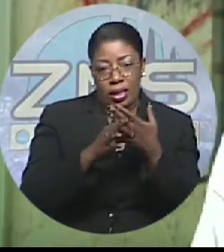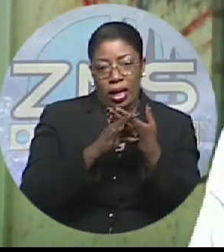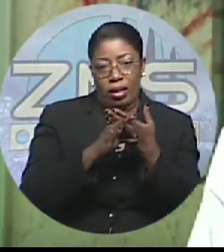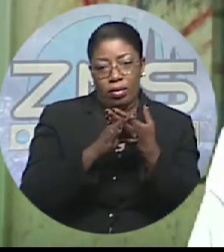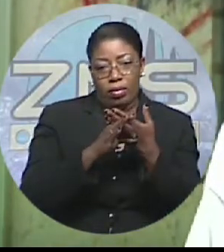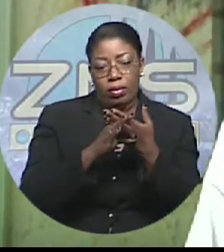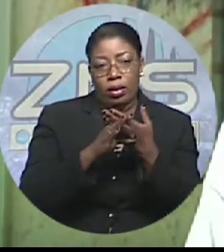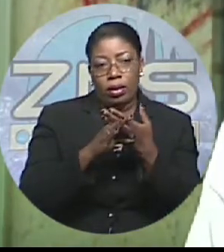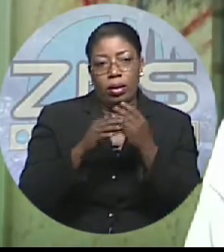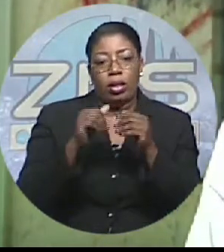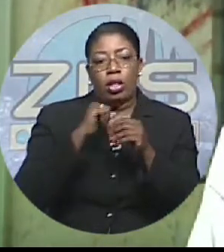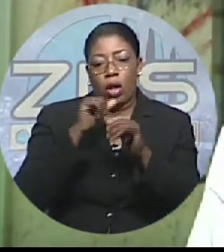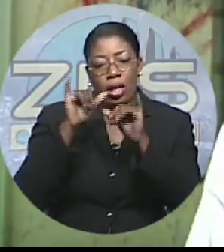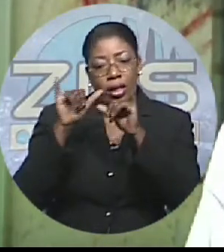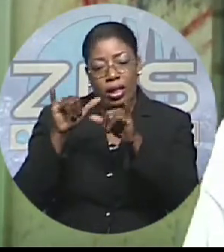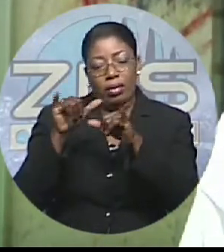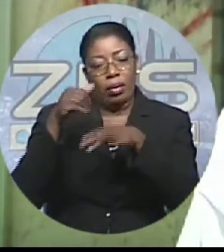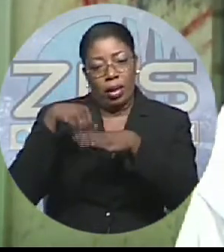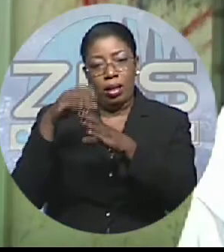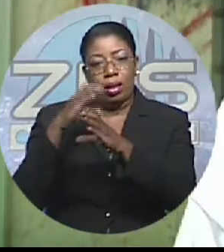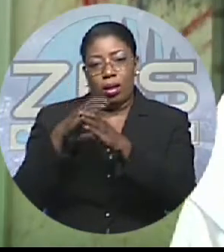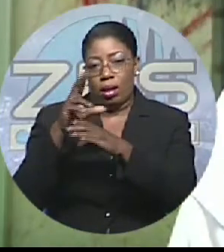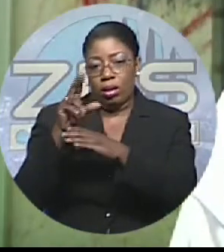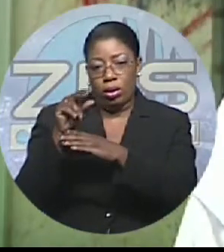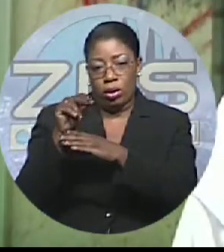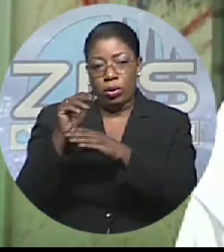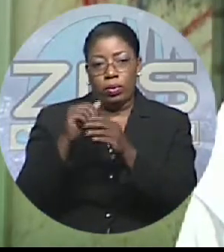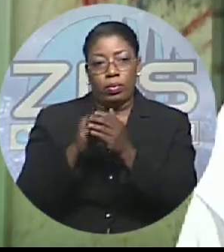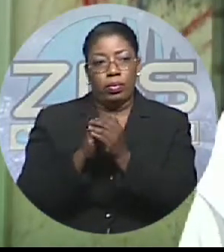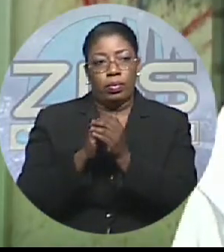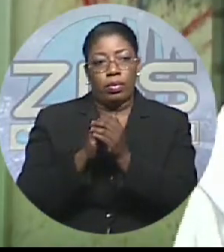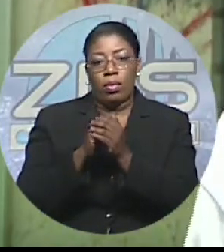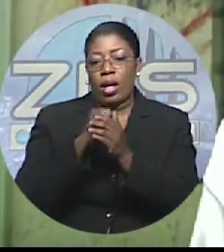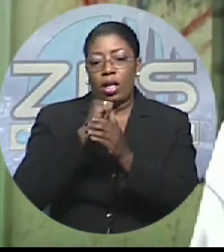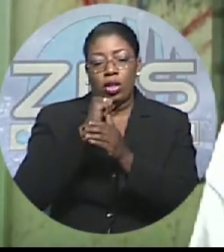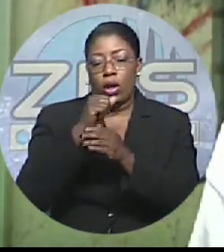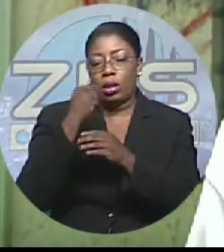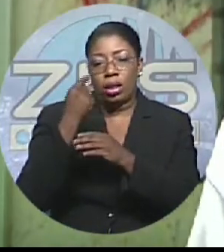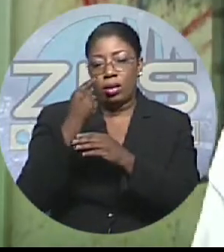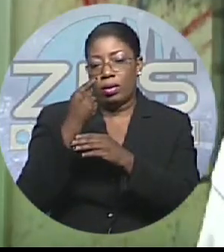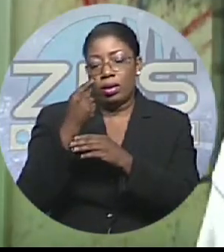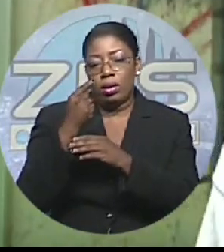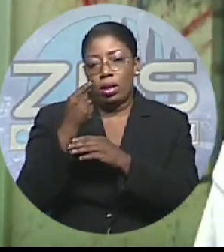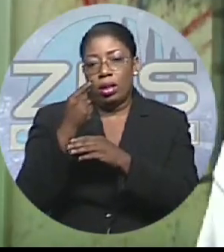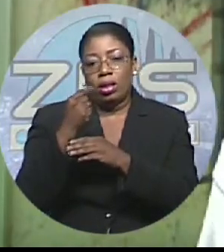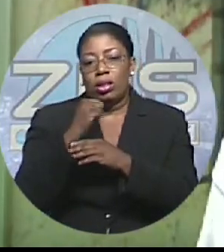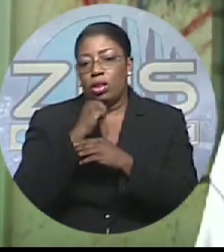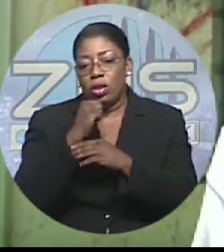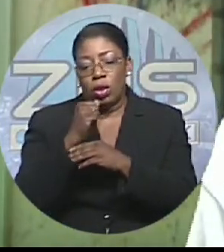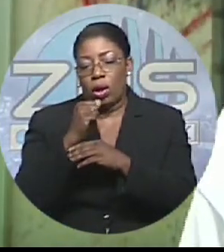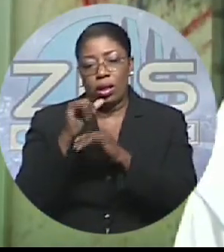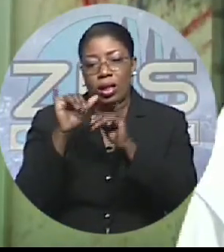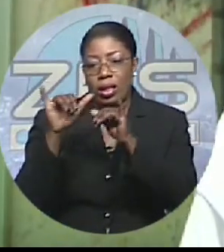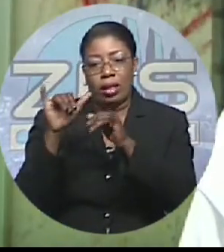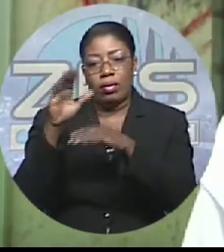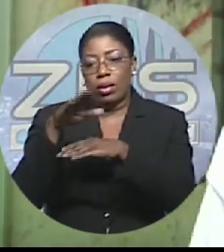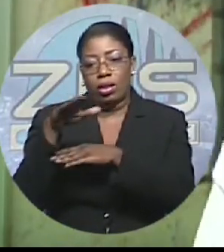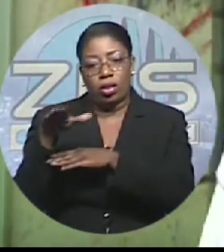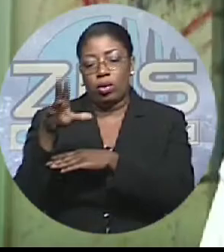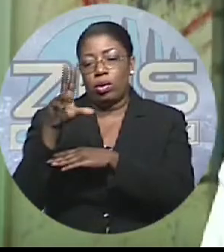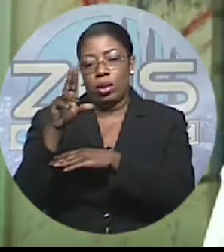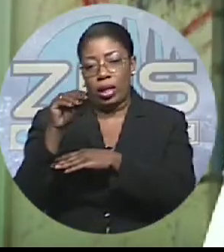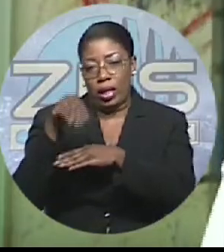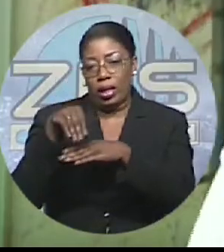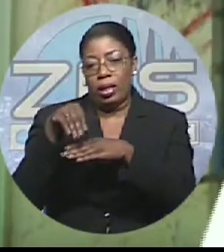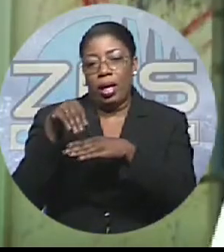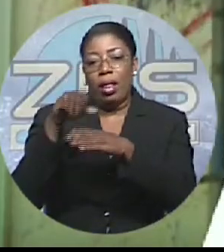really should not leave your dogs in the car at all, period. Or children. I mean, you know, we as a humane organization, we have to think about people as well because